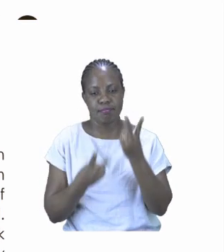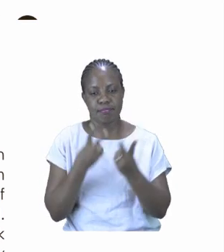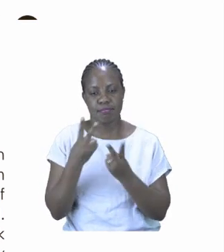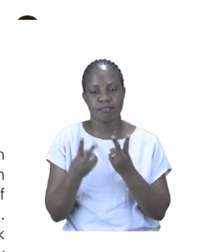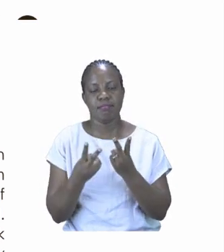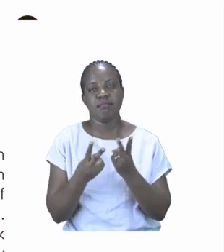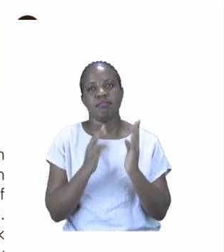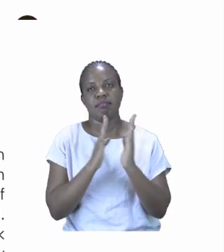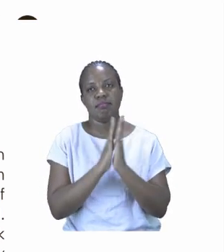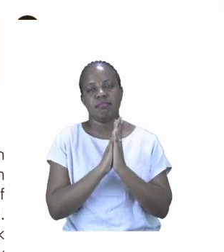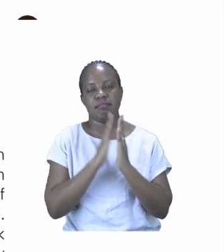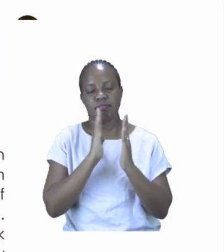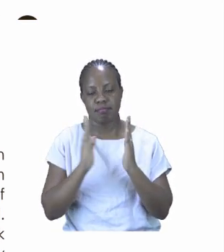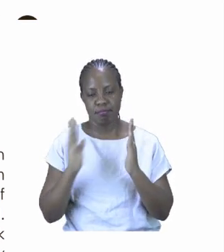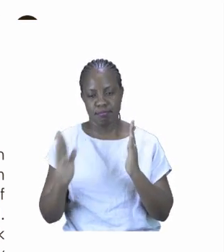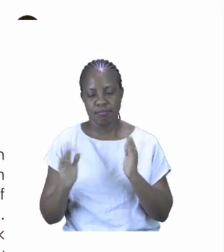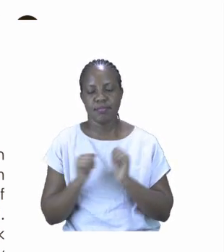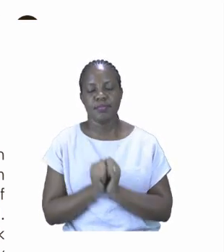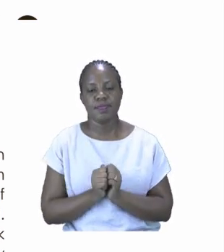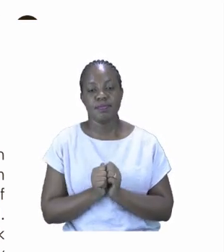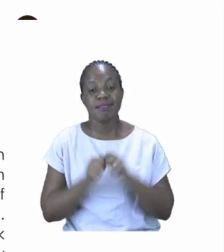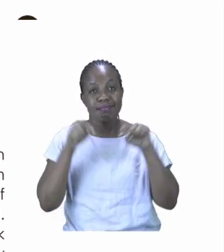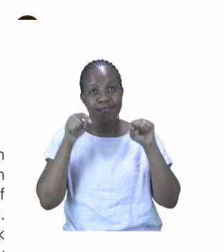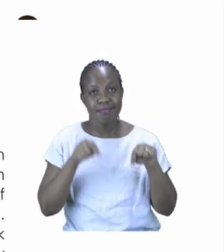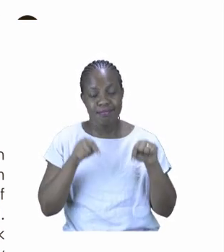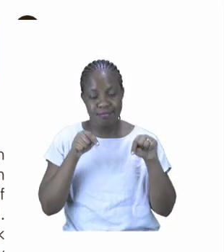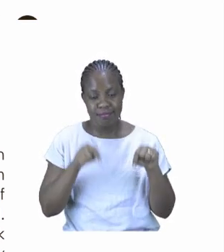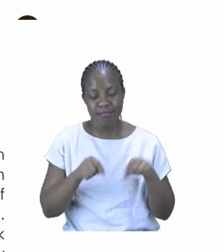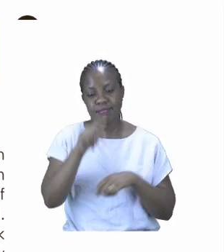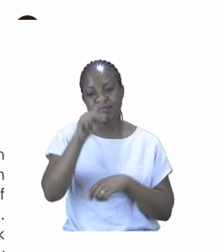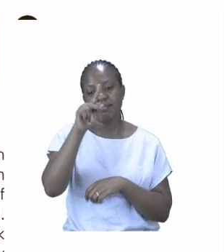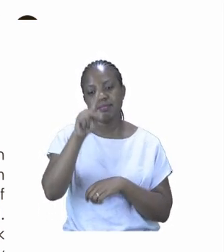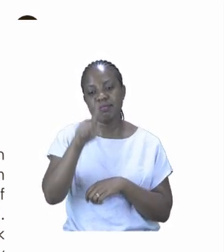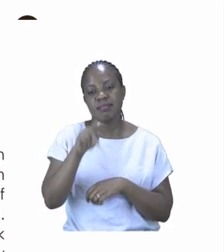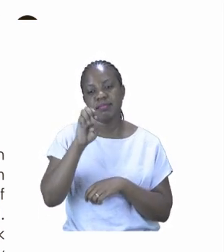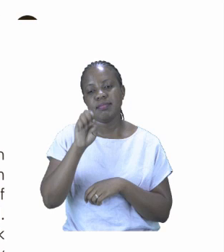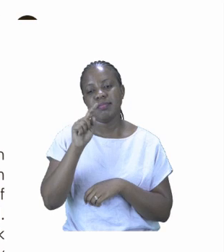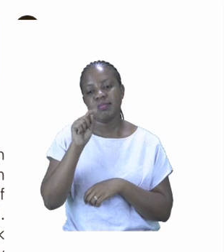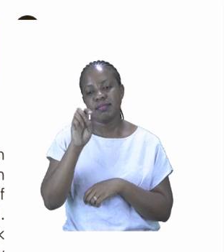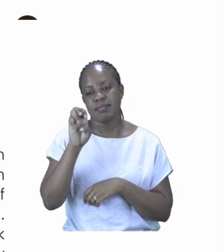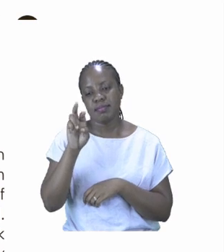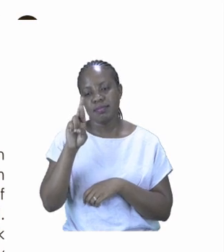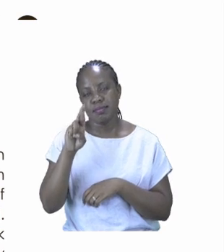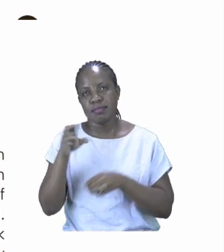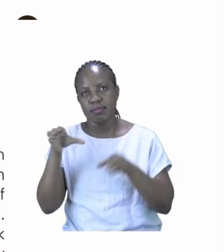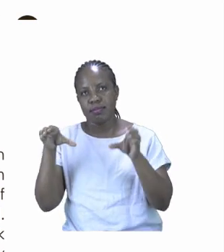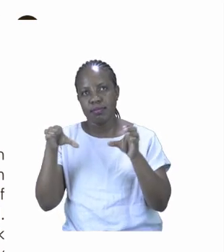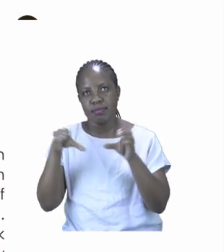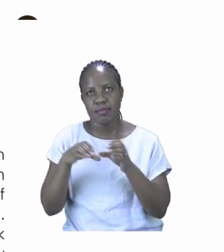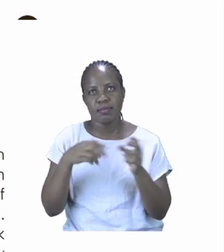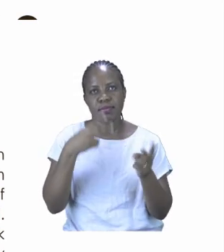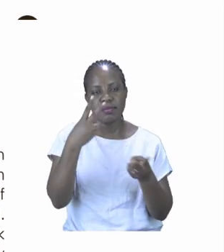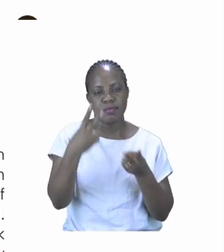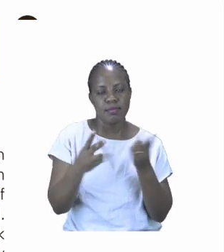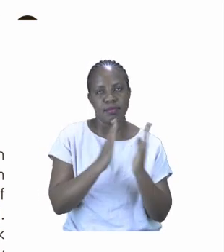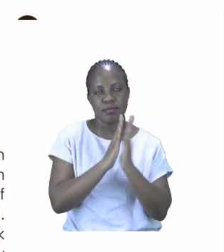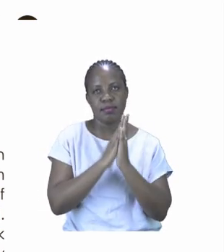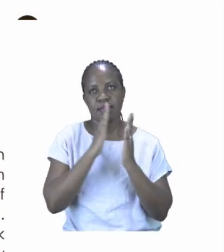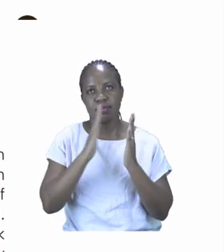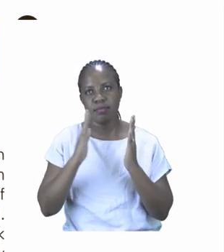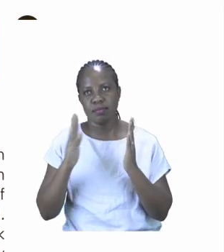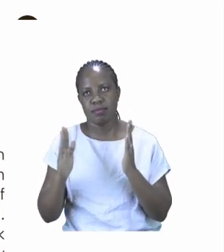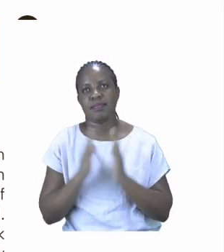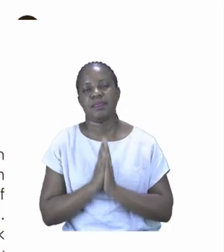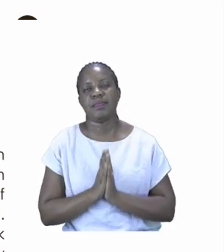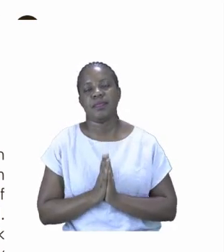Today, Peter's class visited the library. There are 40 children